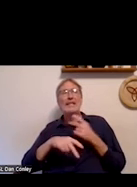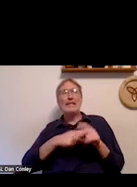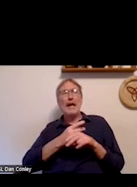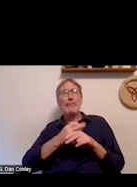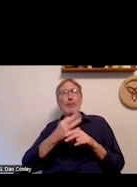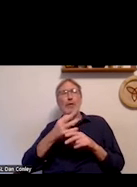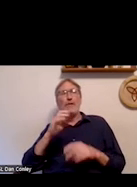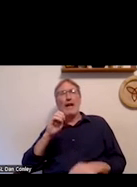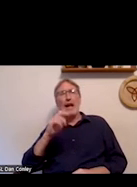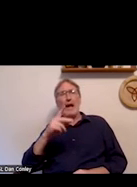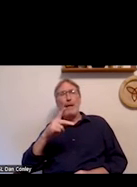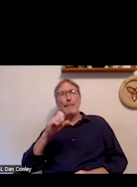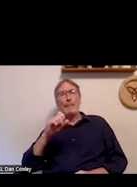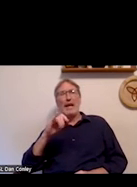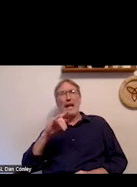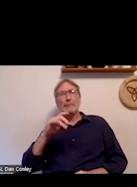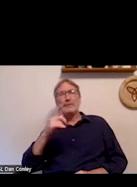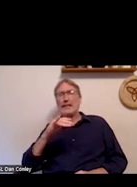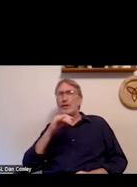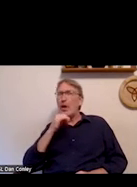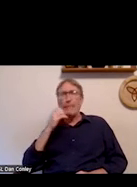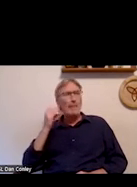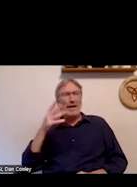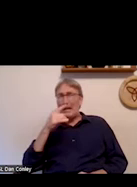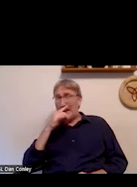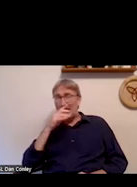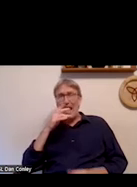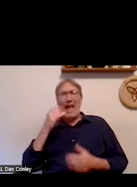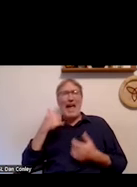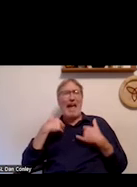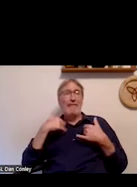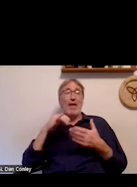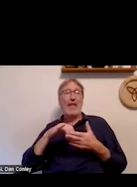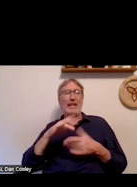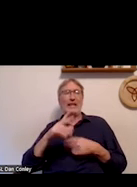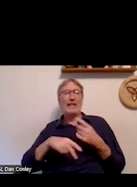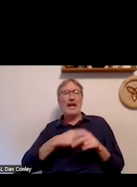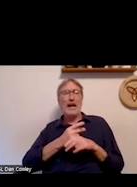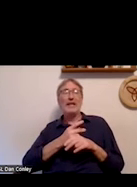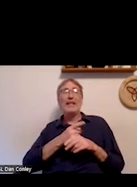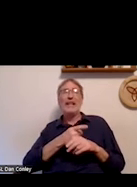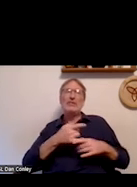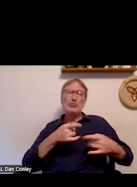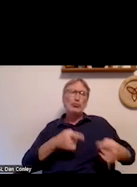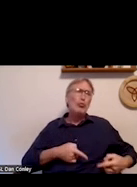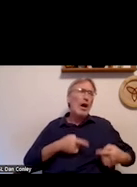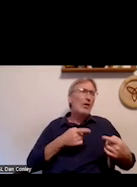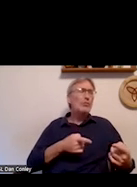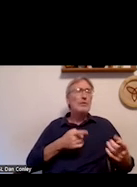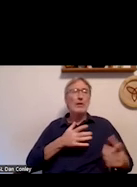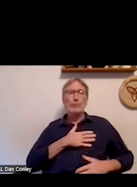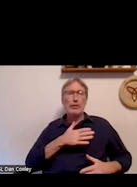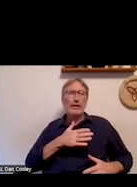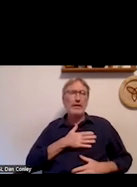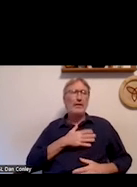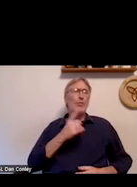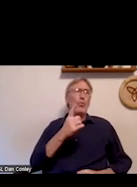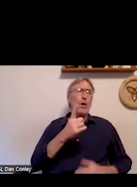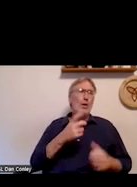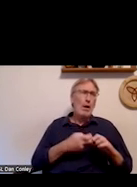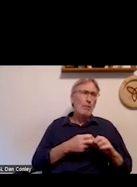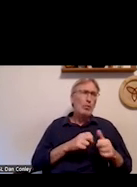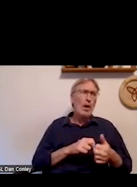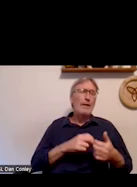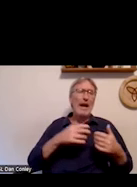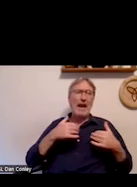aren't too many kids in the world, thank goodness, that have it. So he struggles, and breathing is one of the issues that we have.